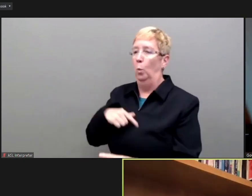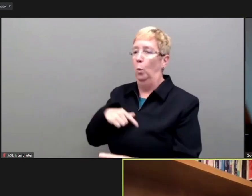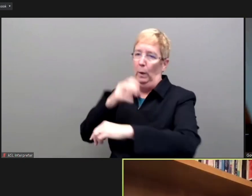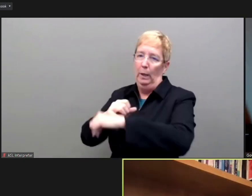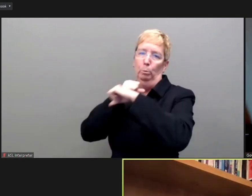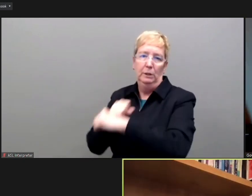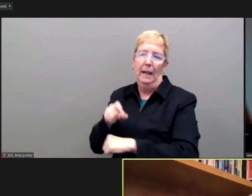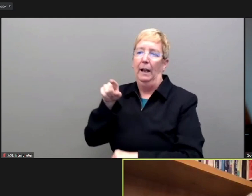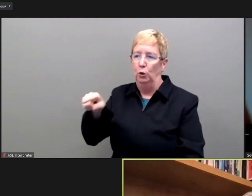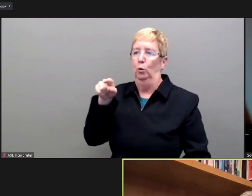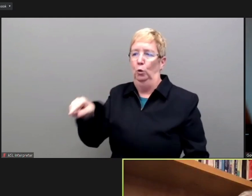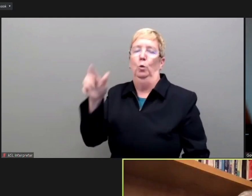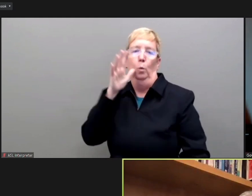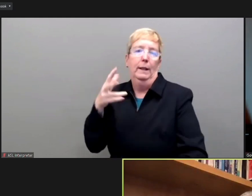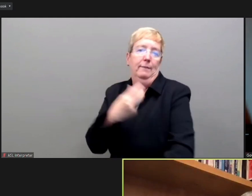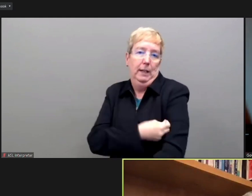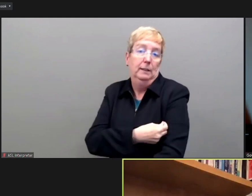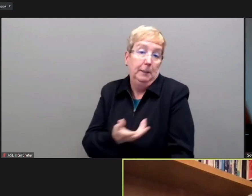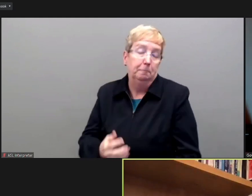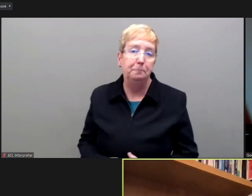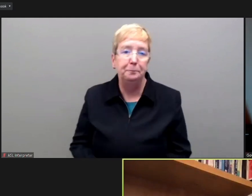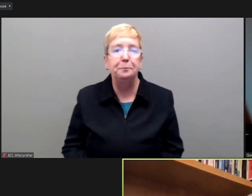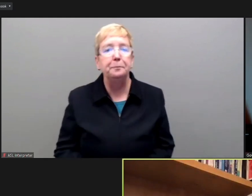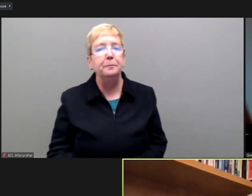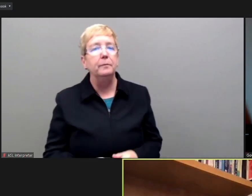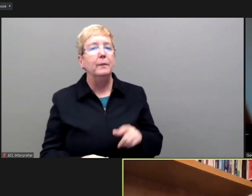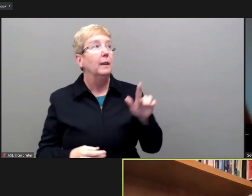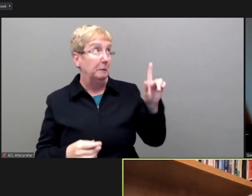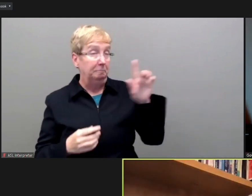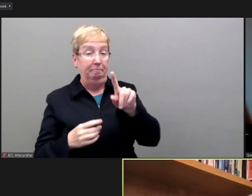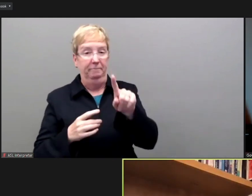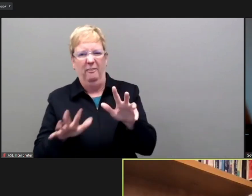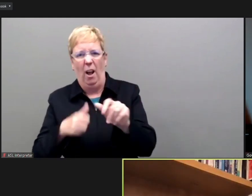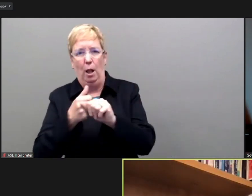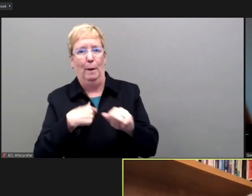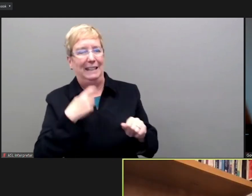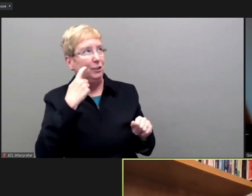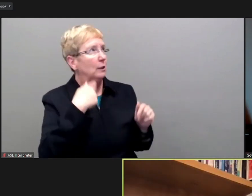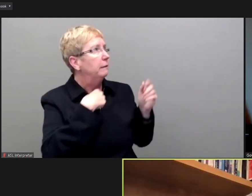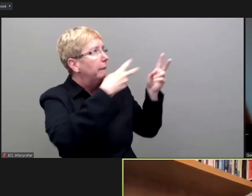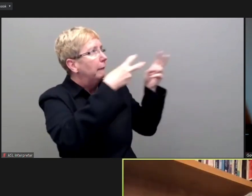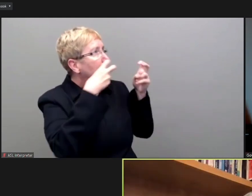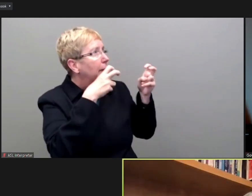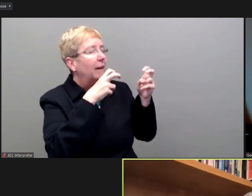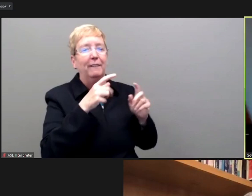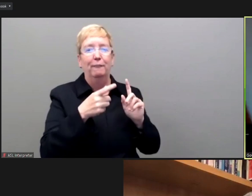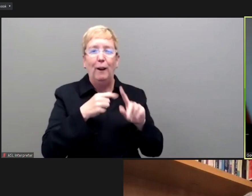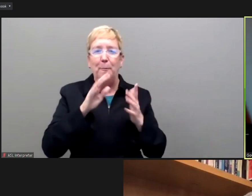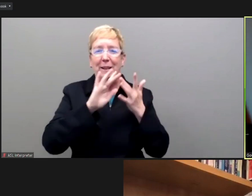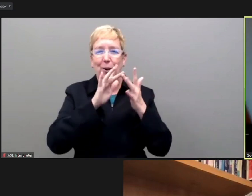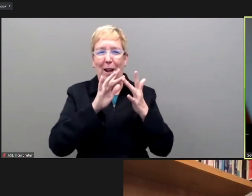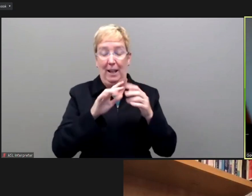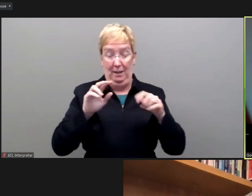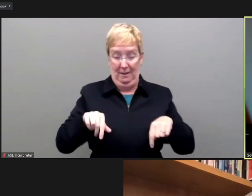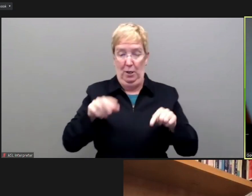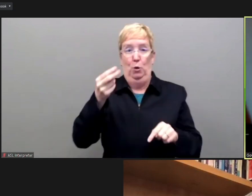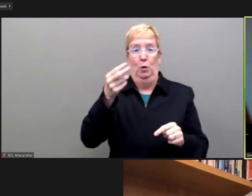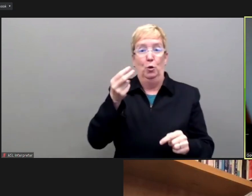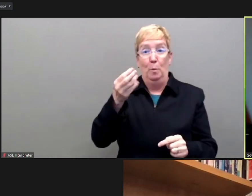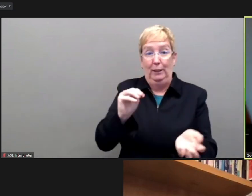And I just follow up, I did grab some data off the internet, a nursing licensure in New Mexico. If you